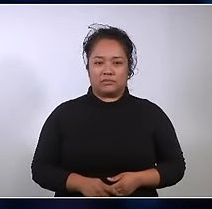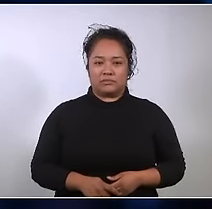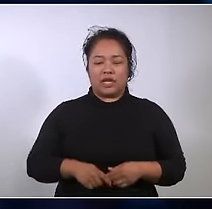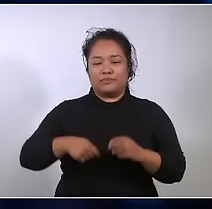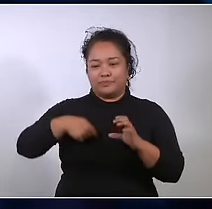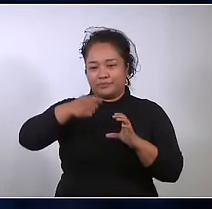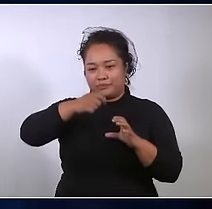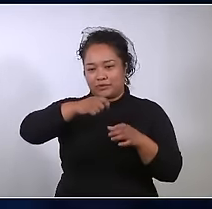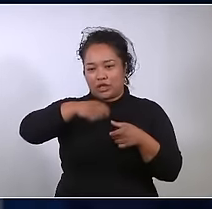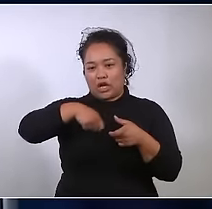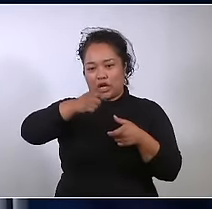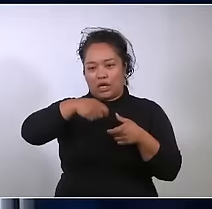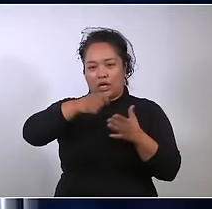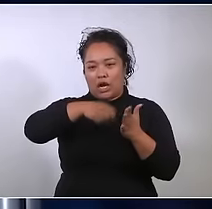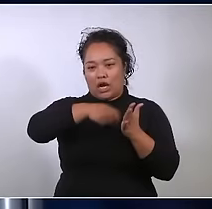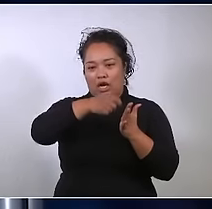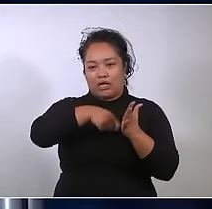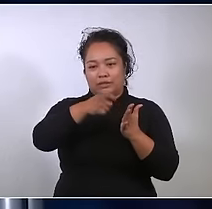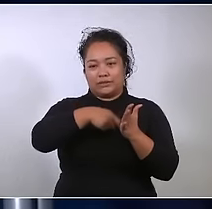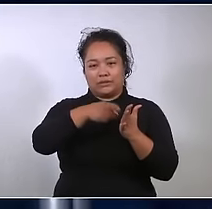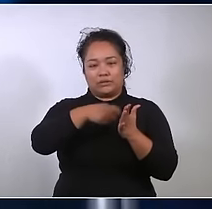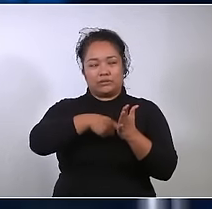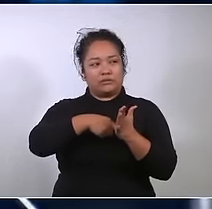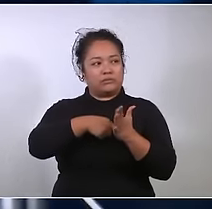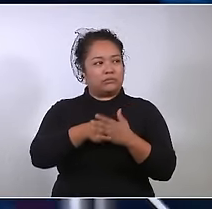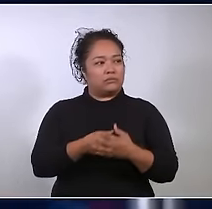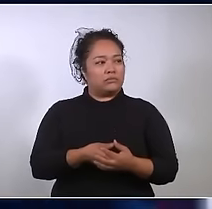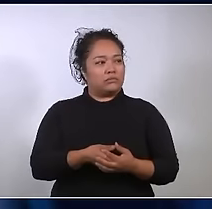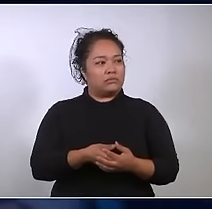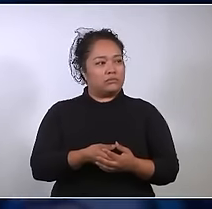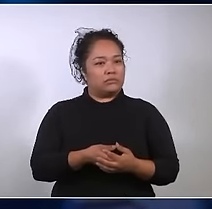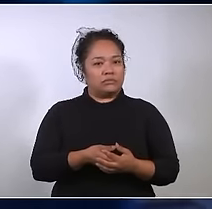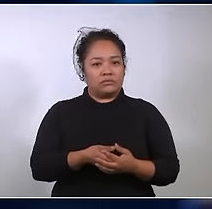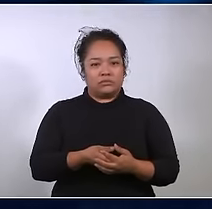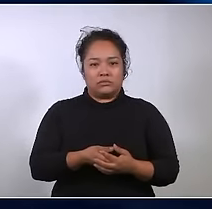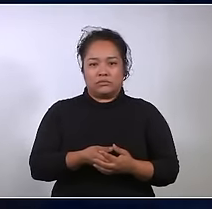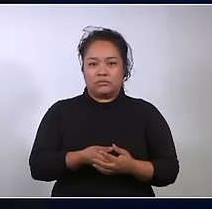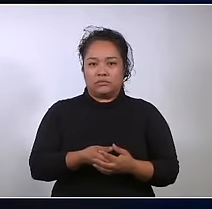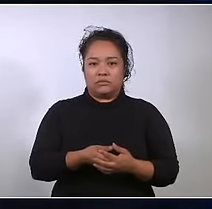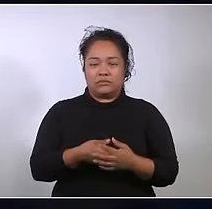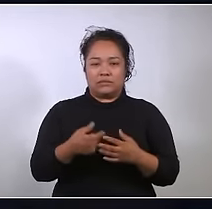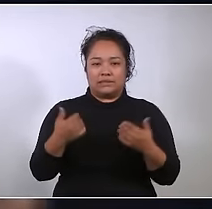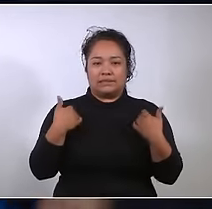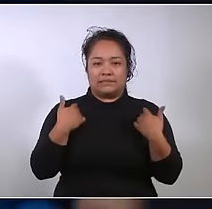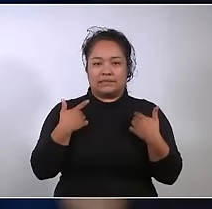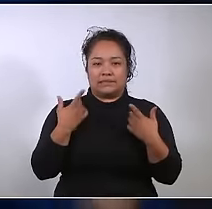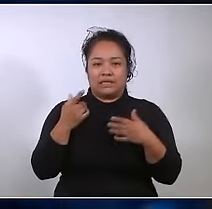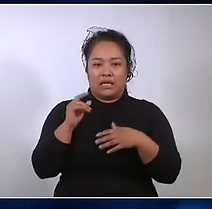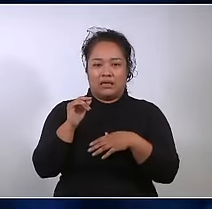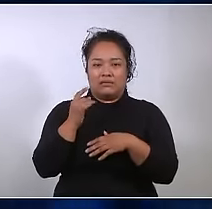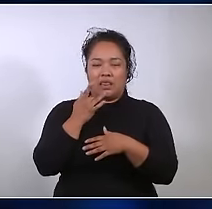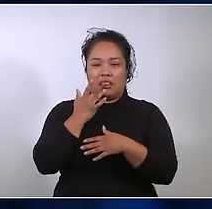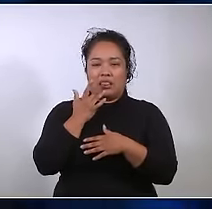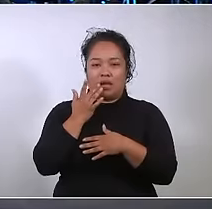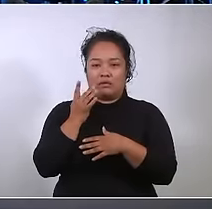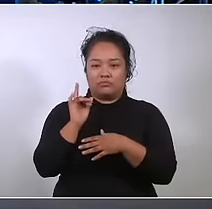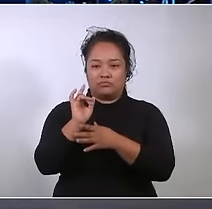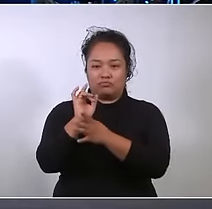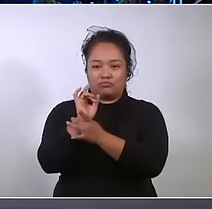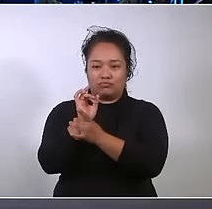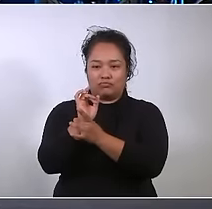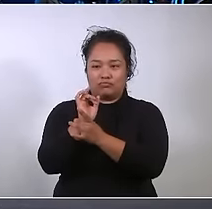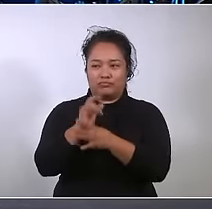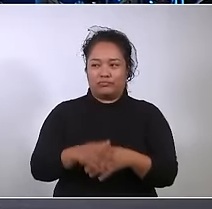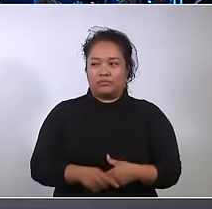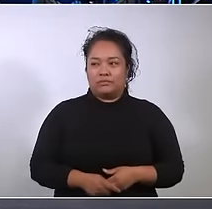swipers. Aquí hay recibidores de tarjeta. All the card swipers have a little light on their wrist.